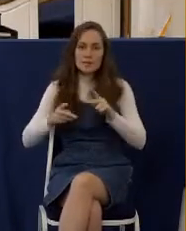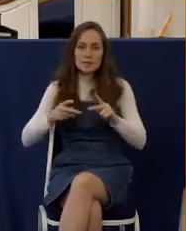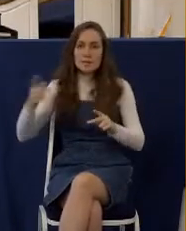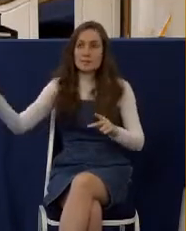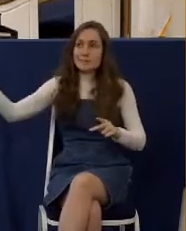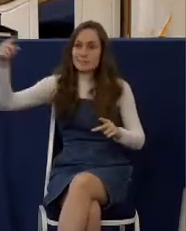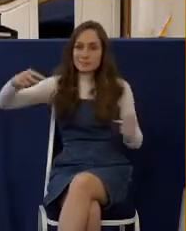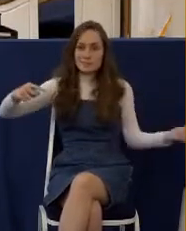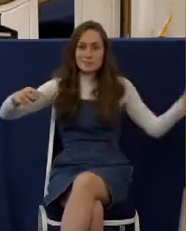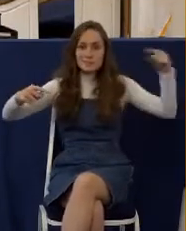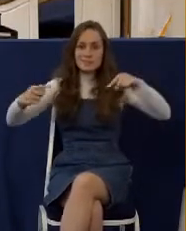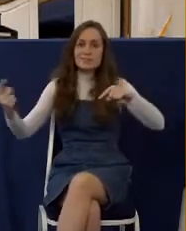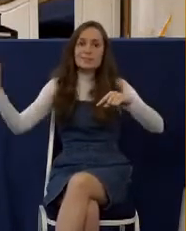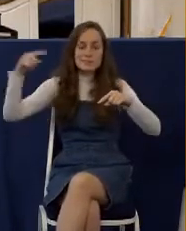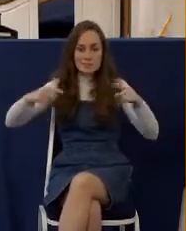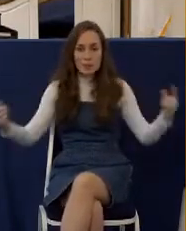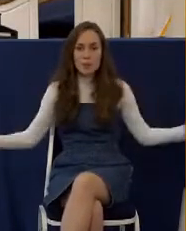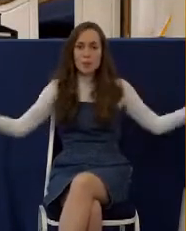huge church over